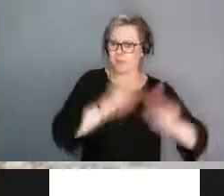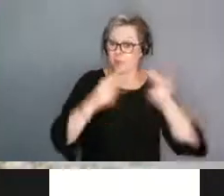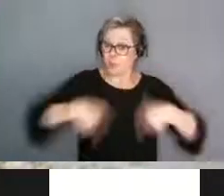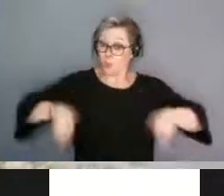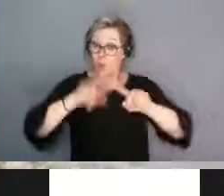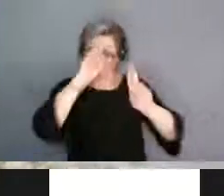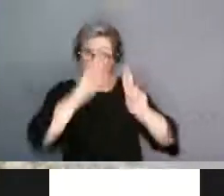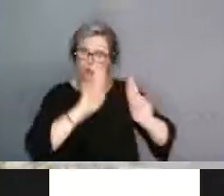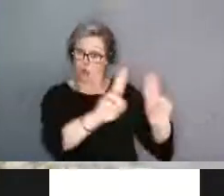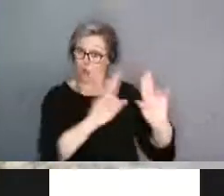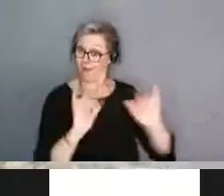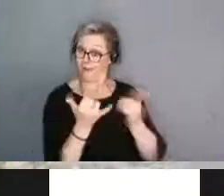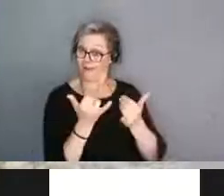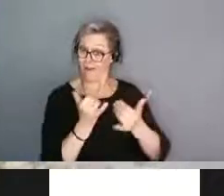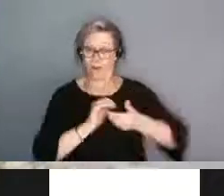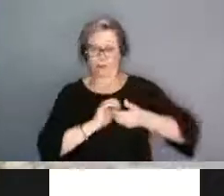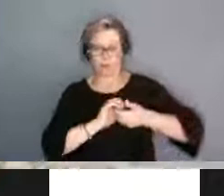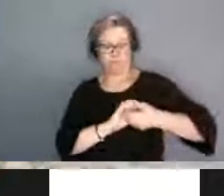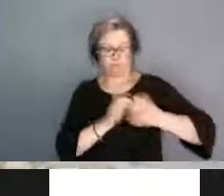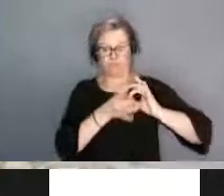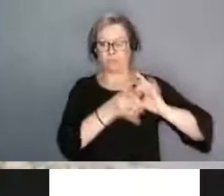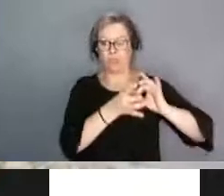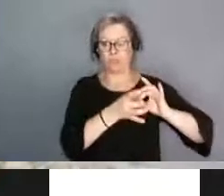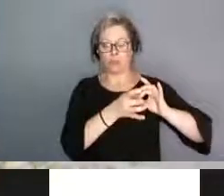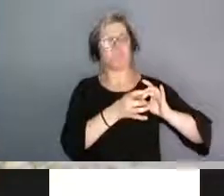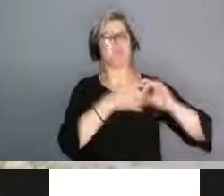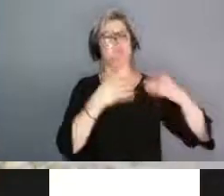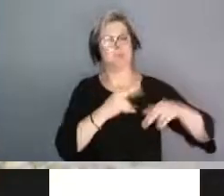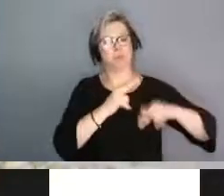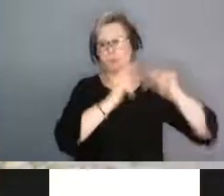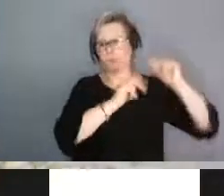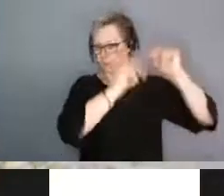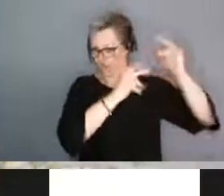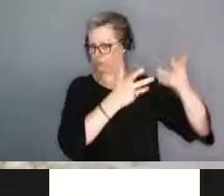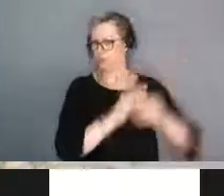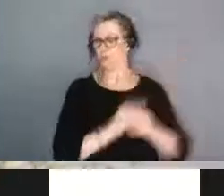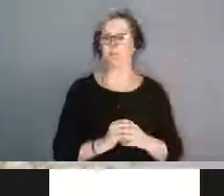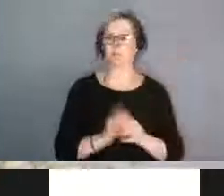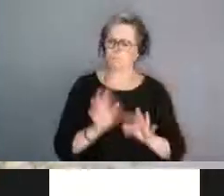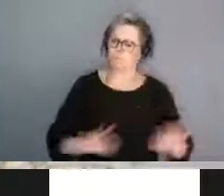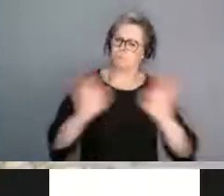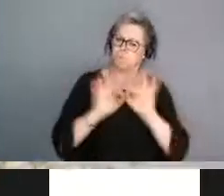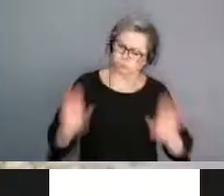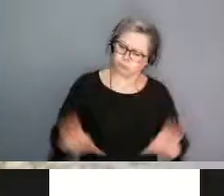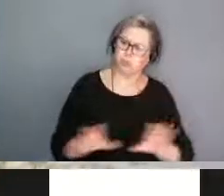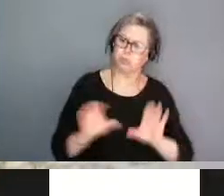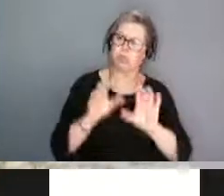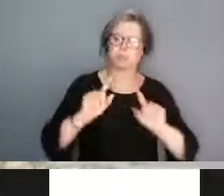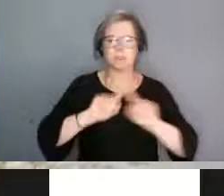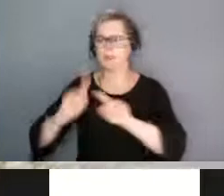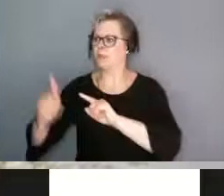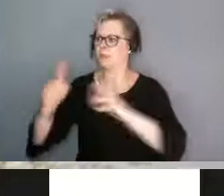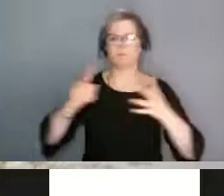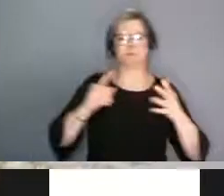our relationships and responsibilities toward them. While there is important work being done by many nations and allies to